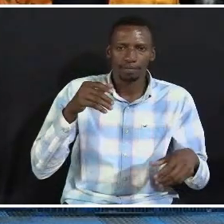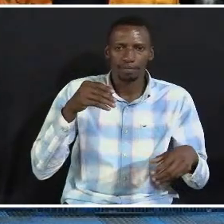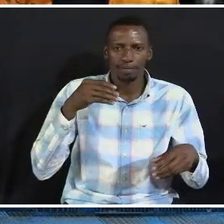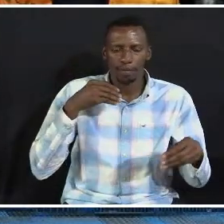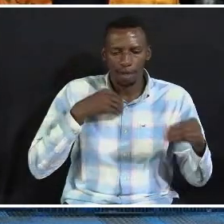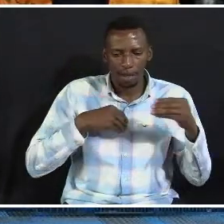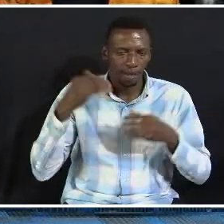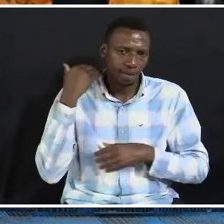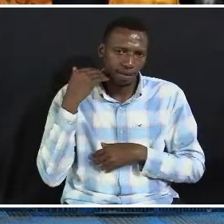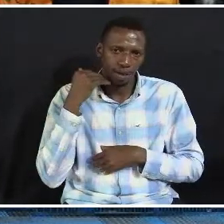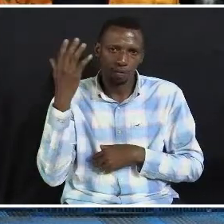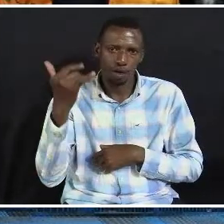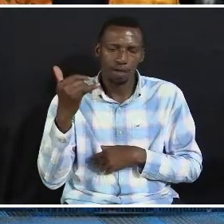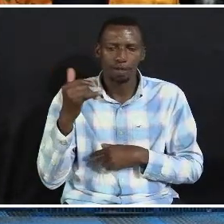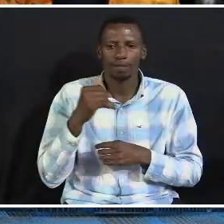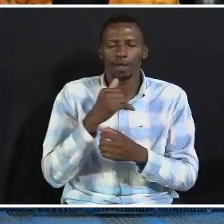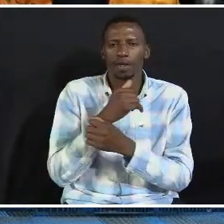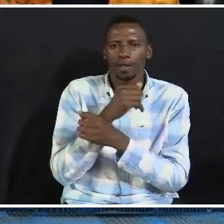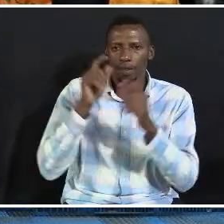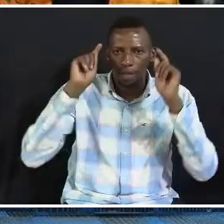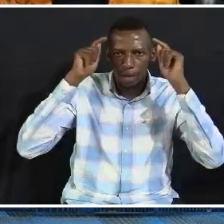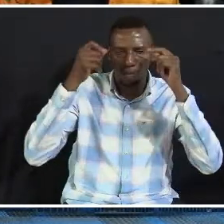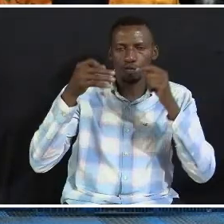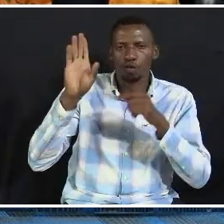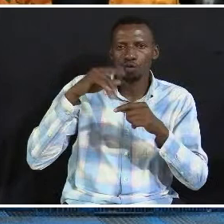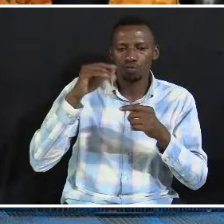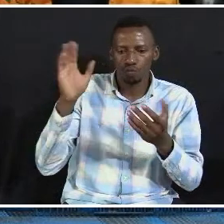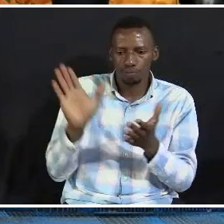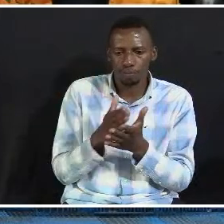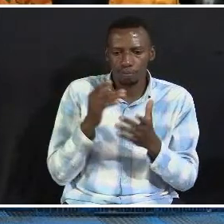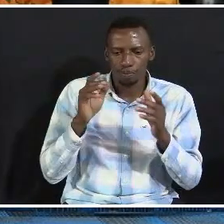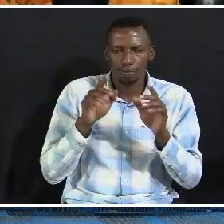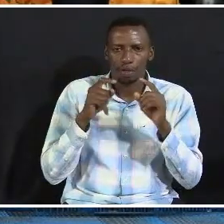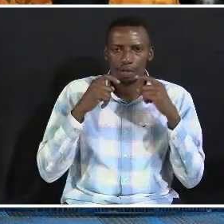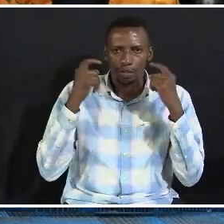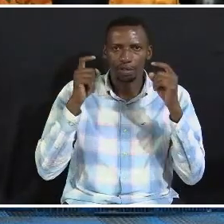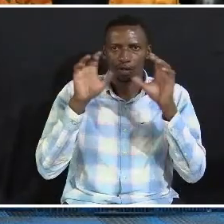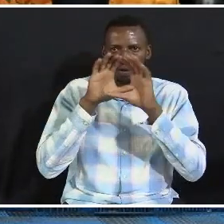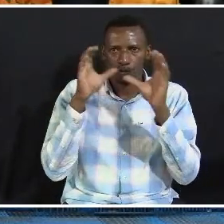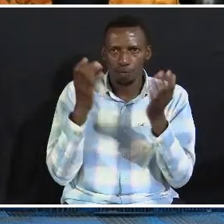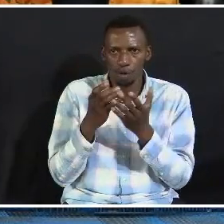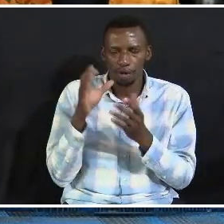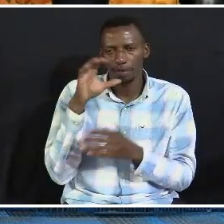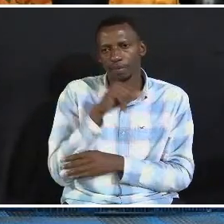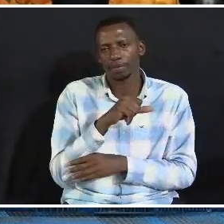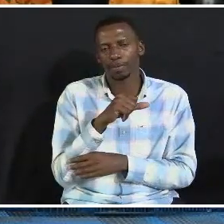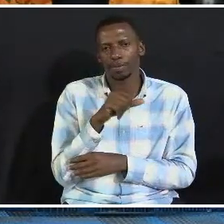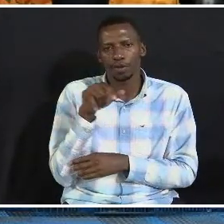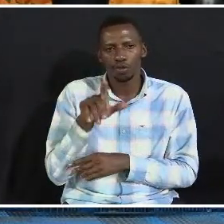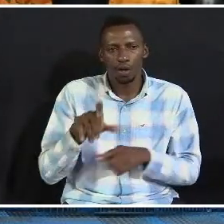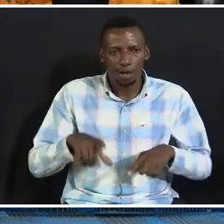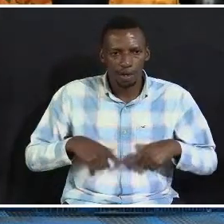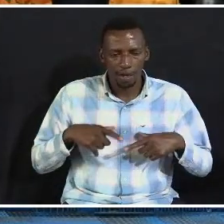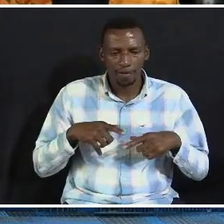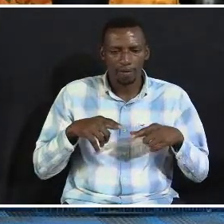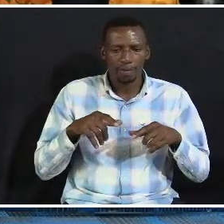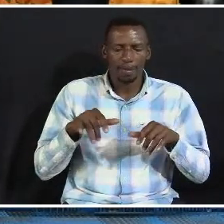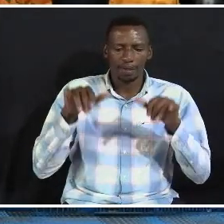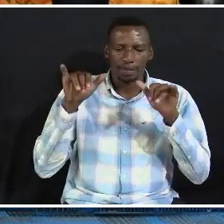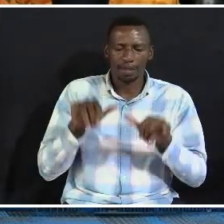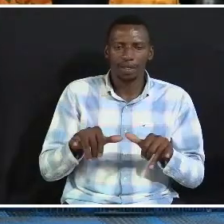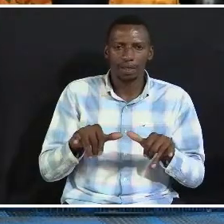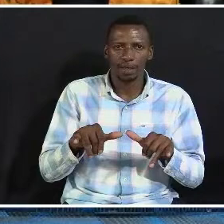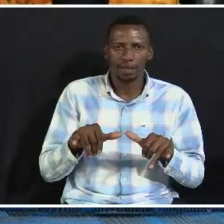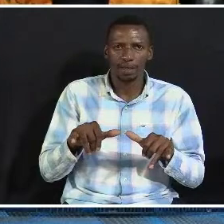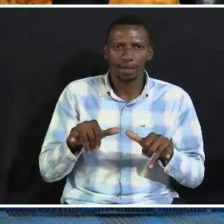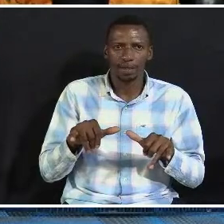of the world is missing. Why is the spiritual life stagnant? The Bible got us dust on the shelf. The